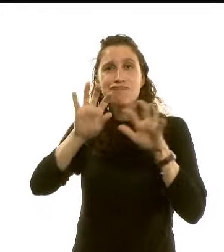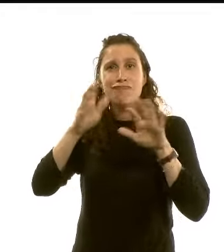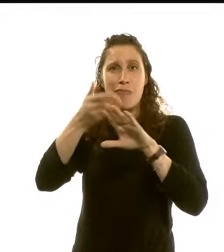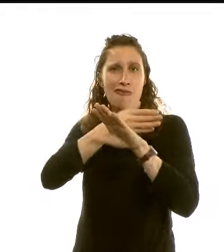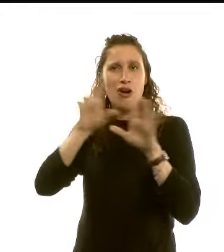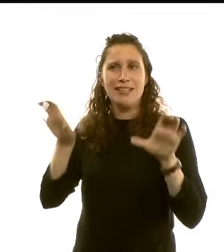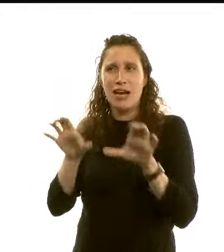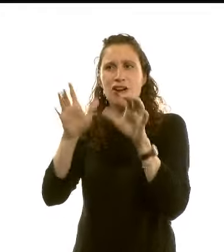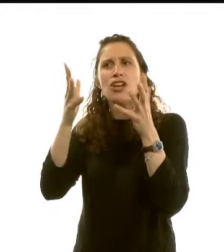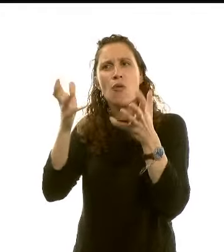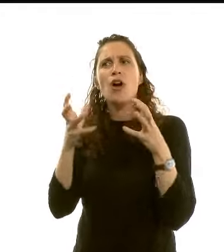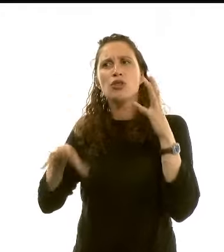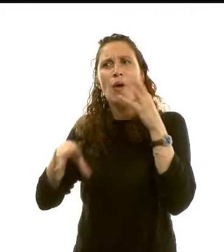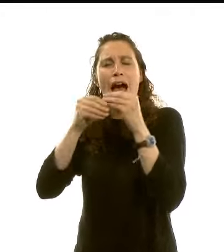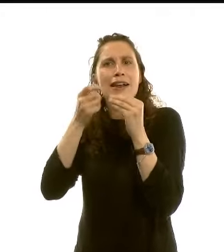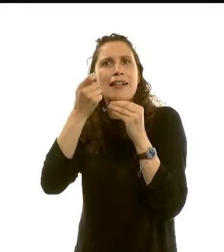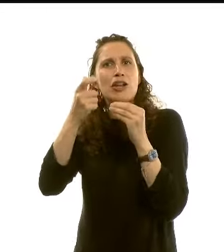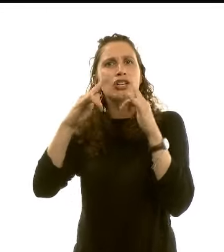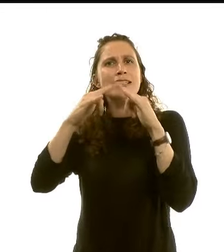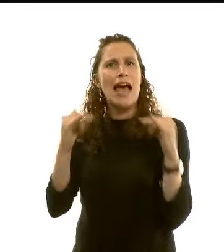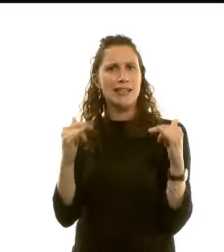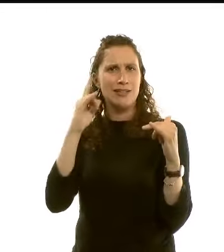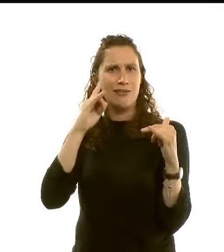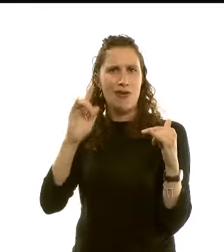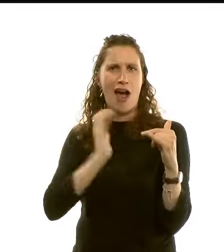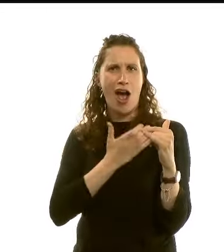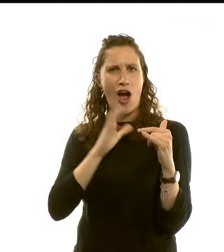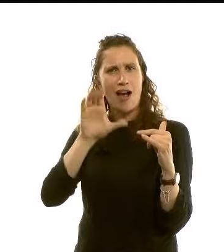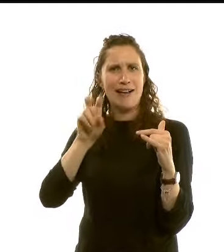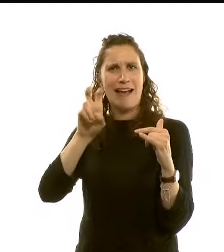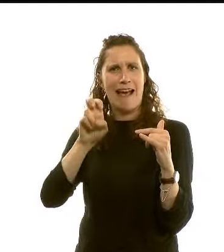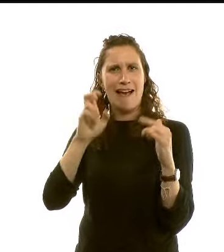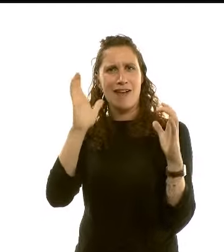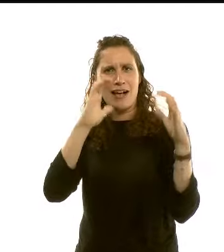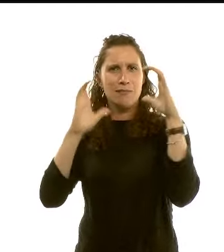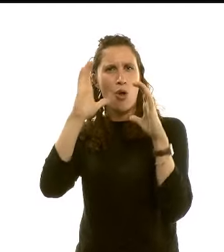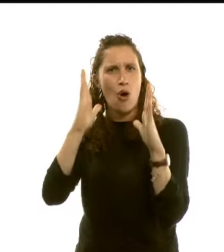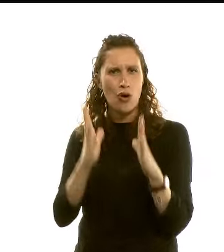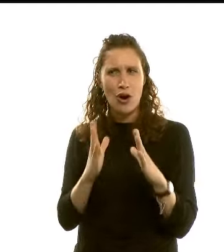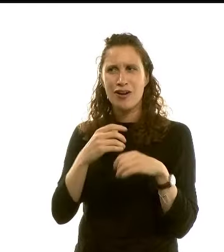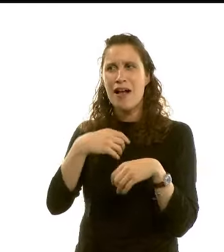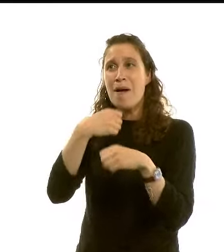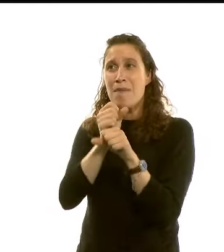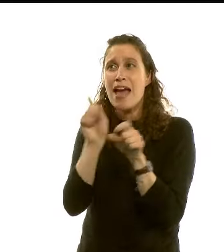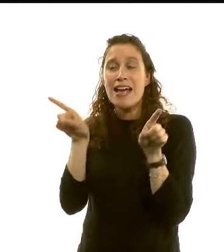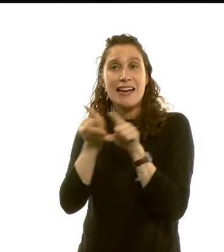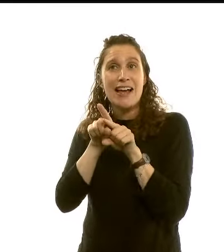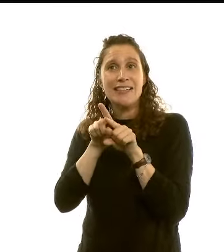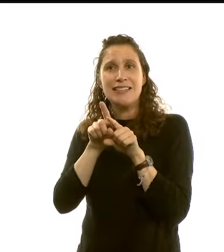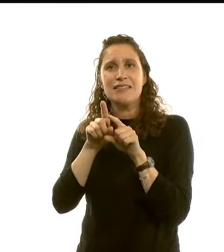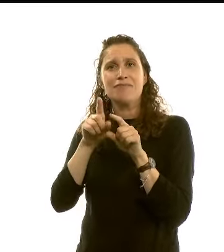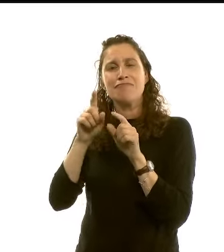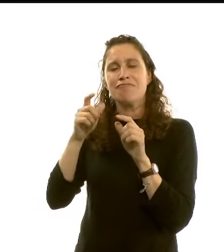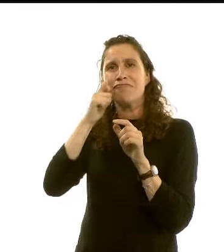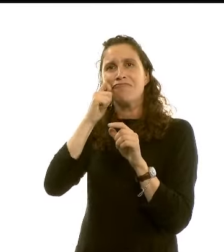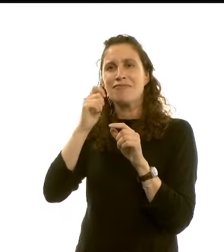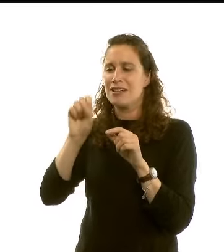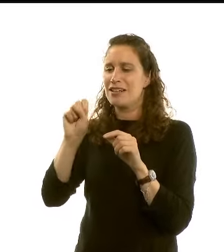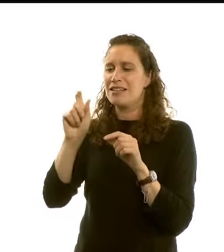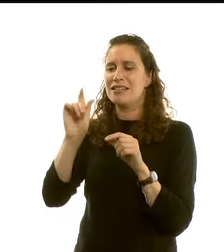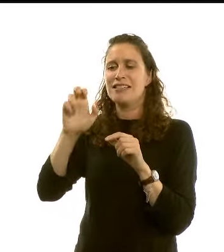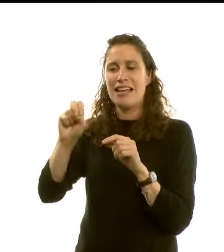I wanted to add a little tent for our little cave explorer. I ended up making him as a skin in Minecraft. He could explore